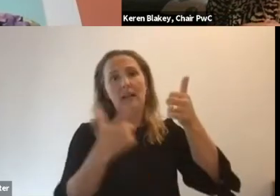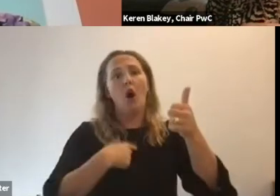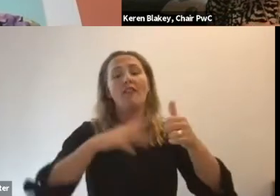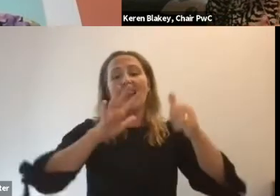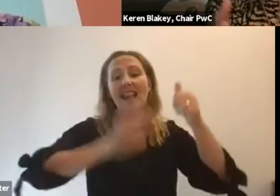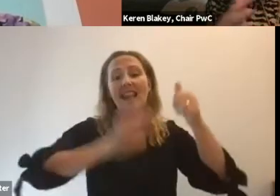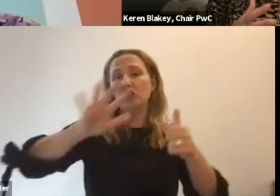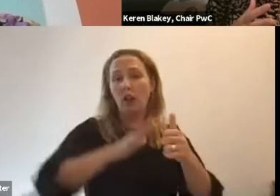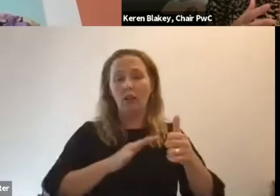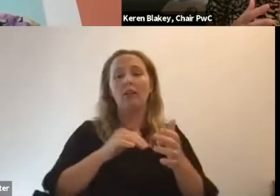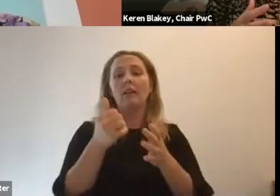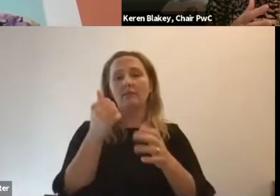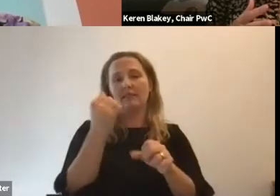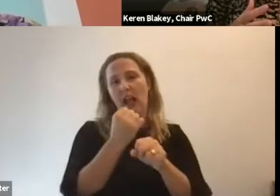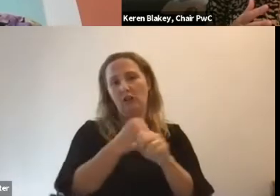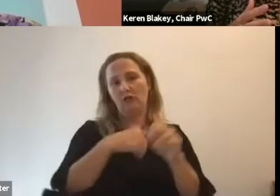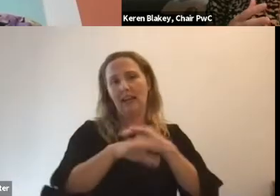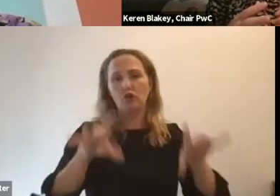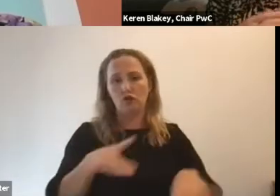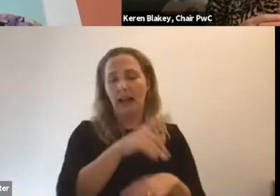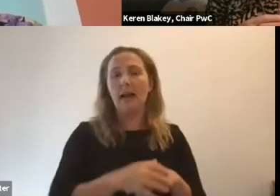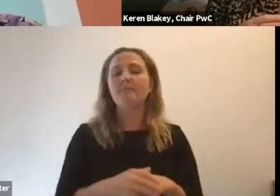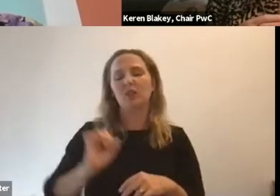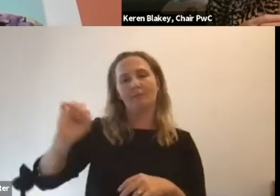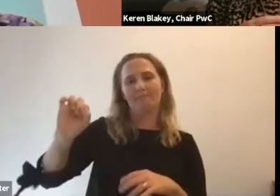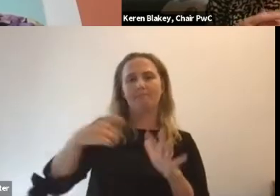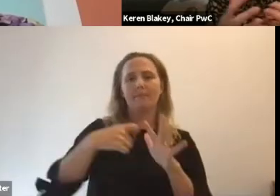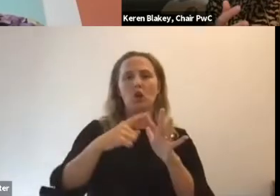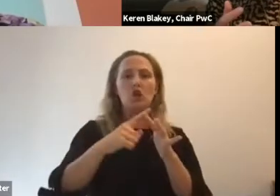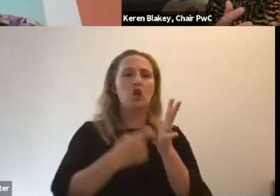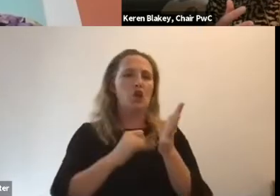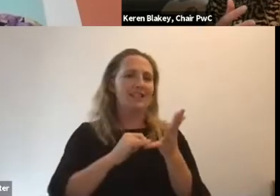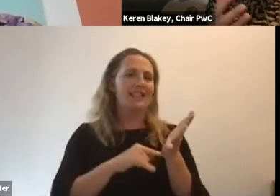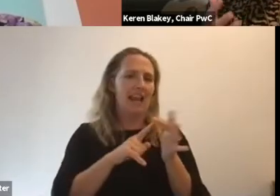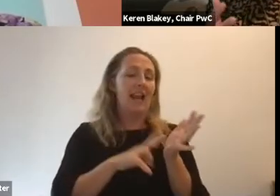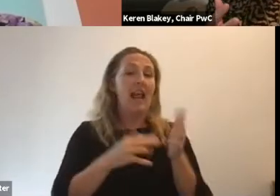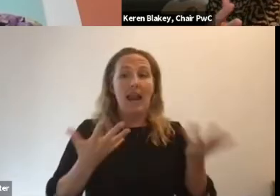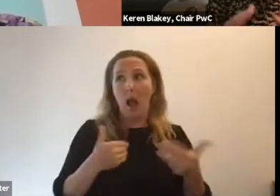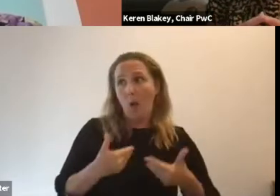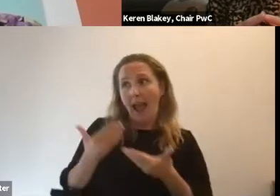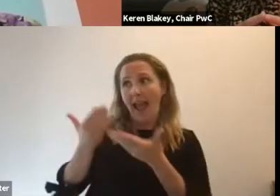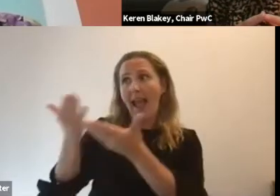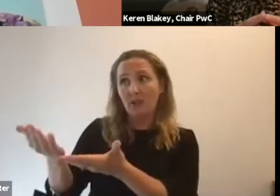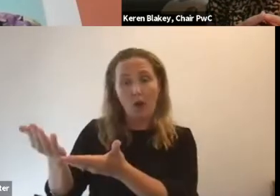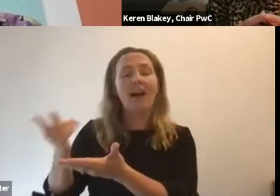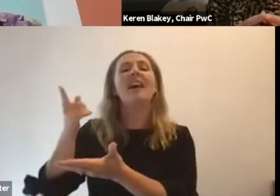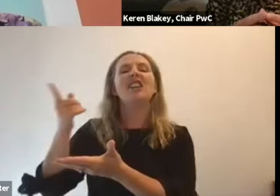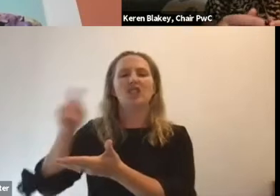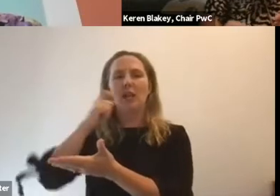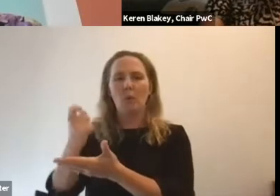So that's a little bit of the history on Kirsten, and I will now hand over to her so she can introduce you to the